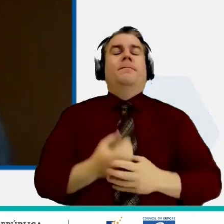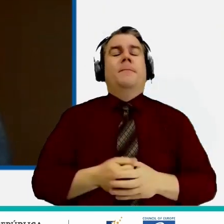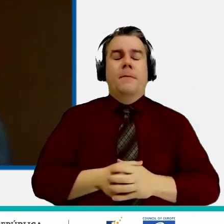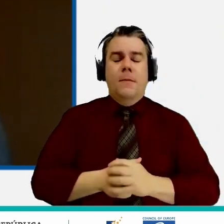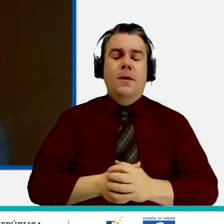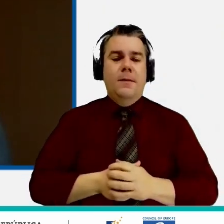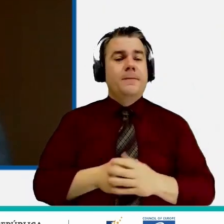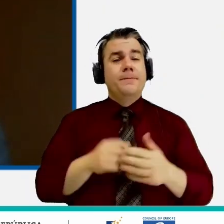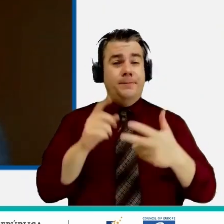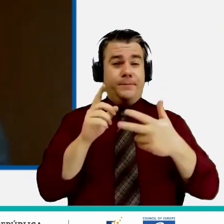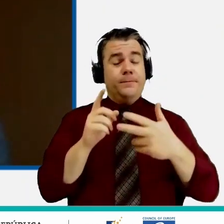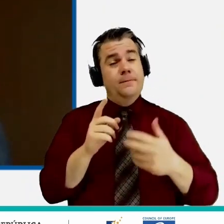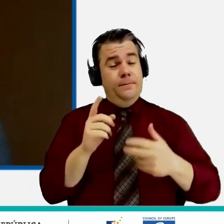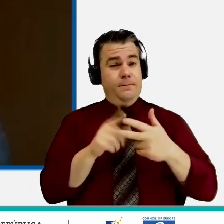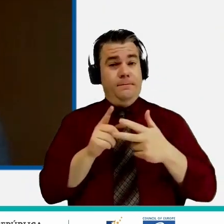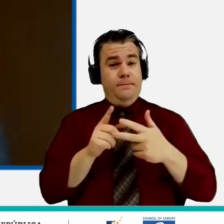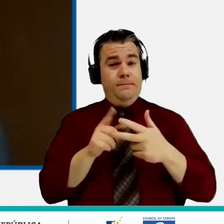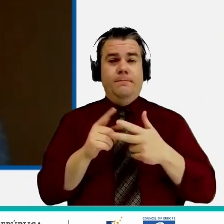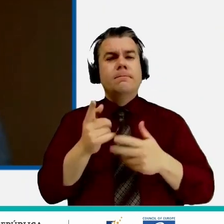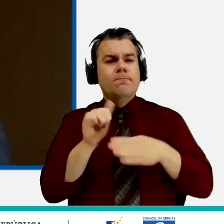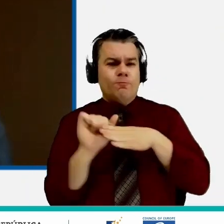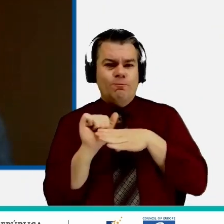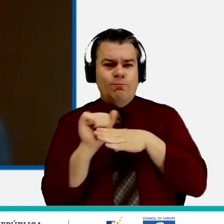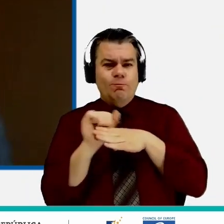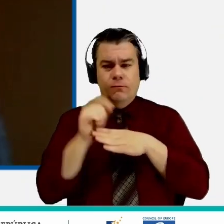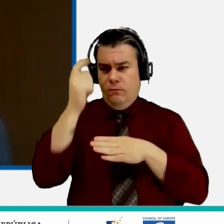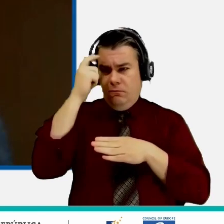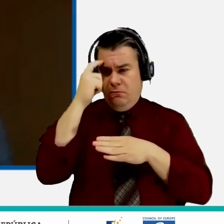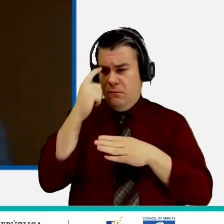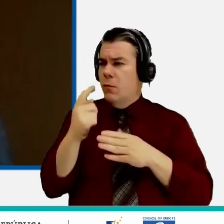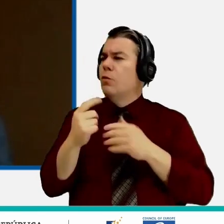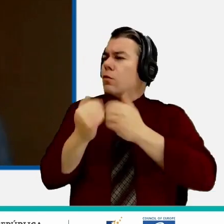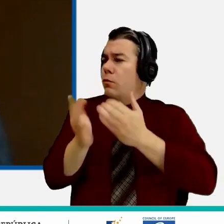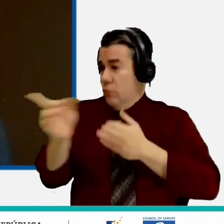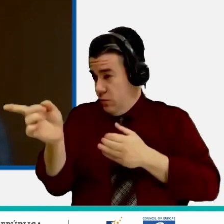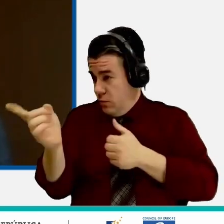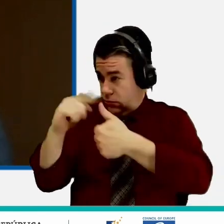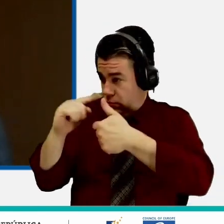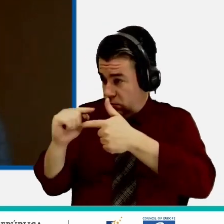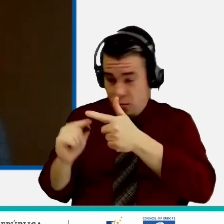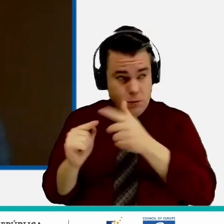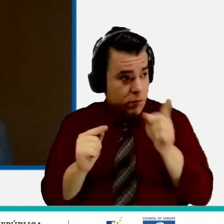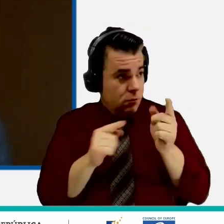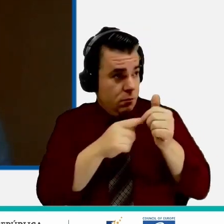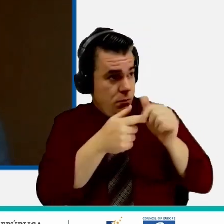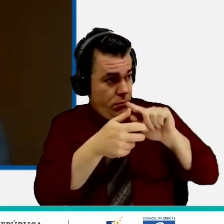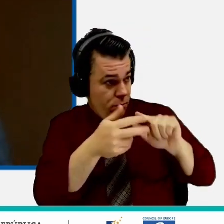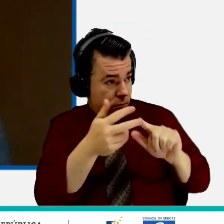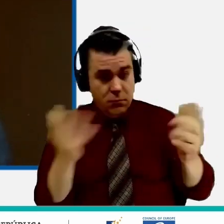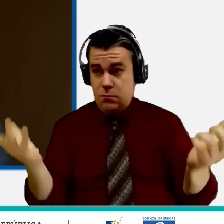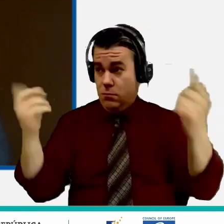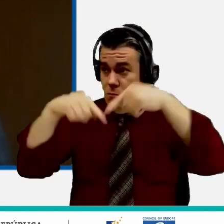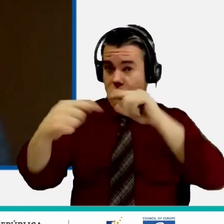first simulation exercise focusing on logistics aspects. And with WE Robotics, we completed the training on using drones